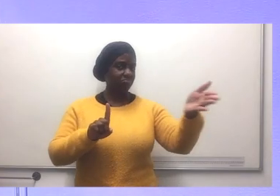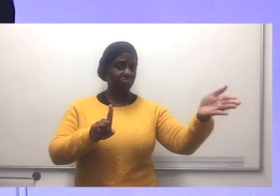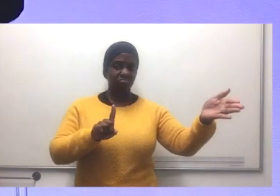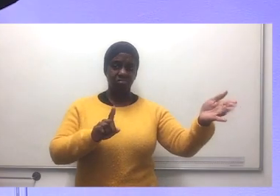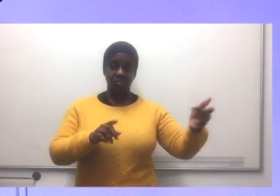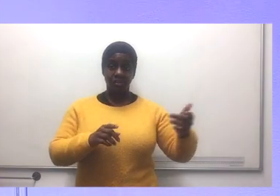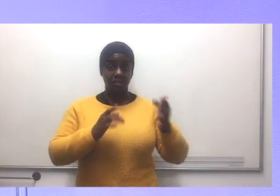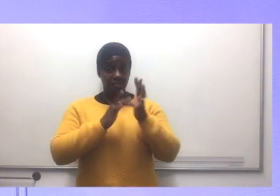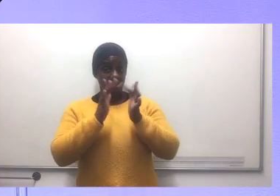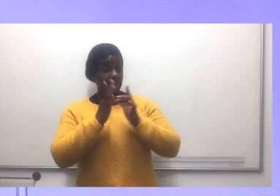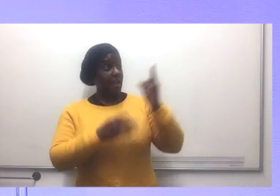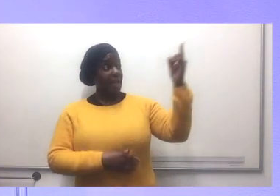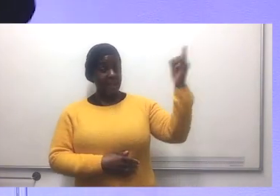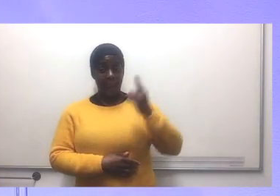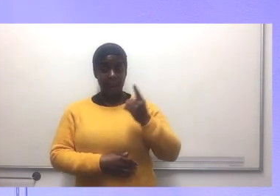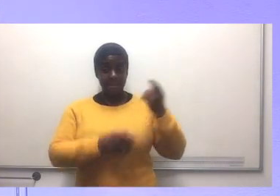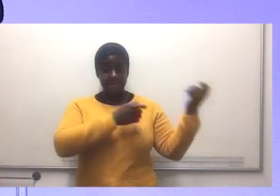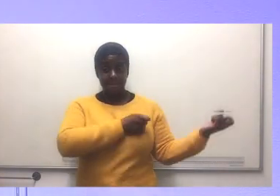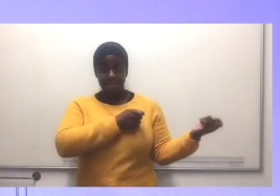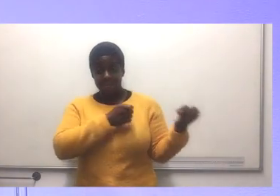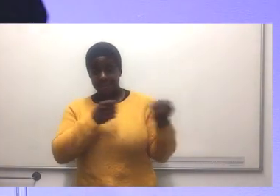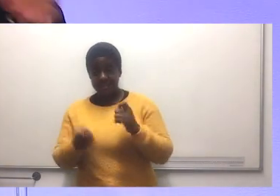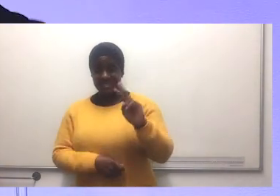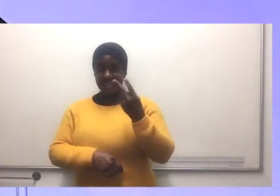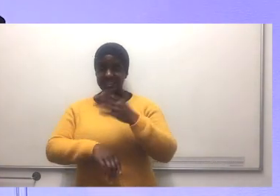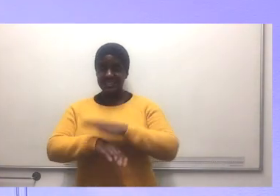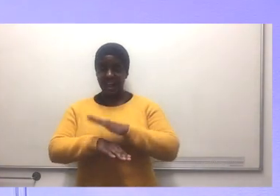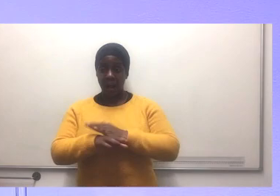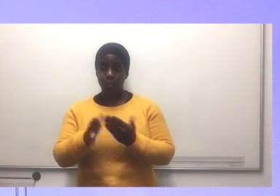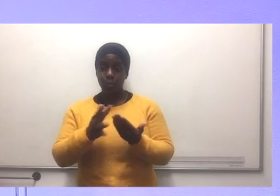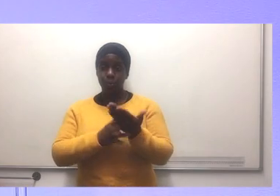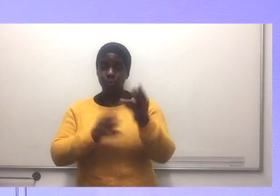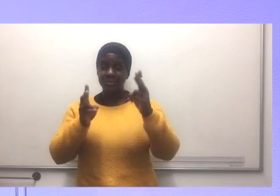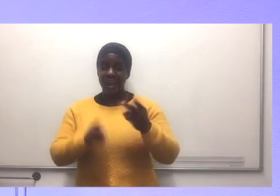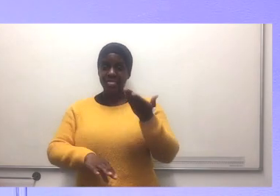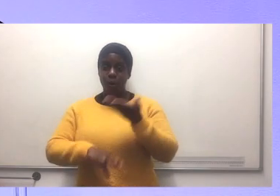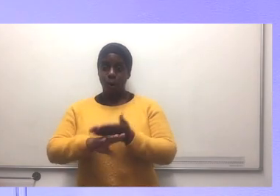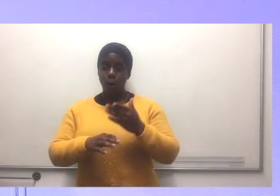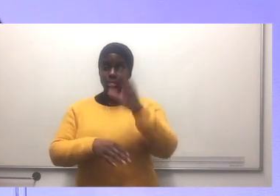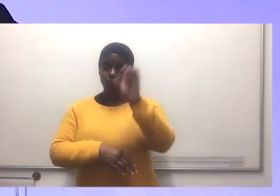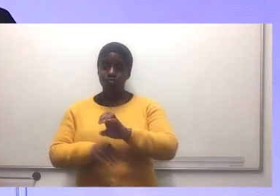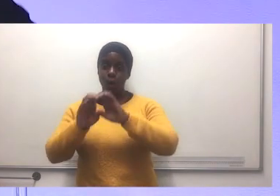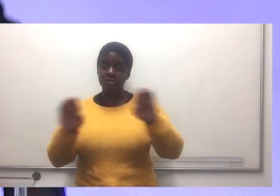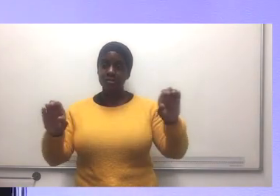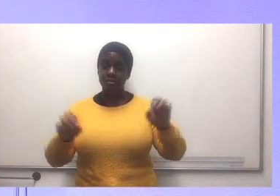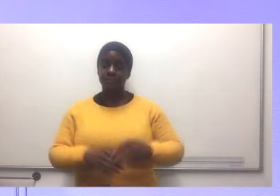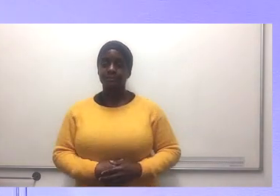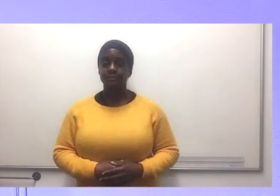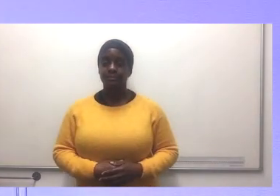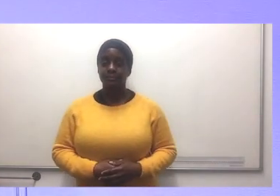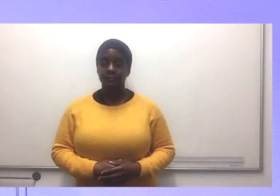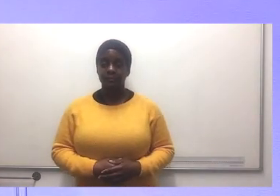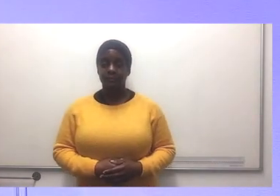came and he bought us back a second time through his death on the cross. Jesus, he